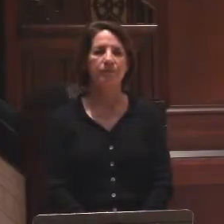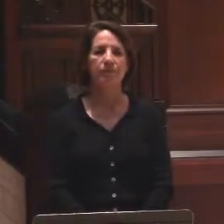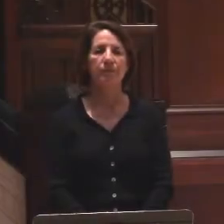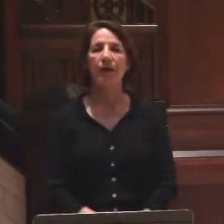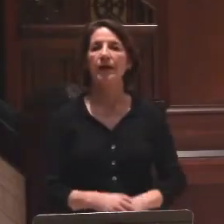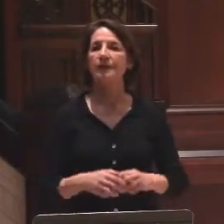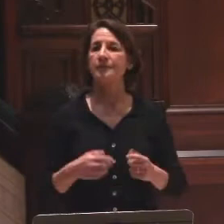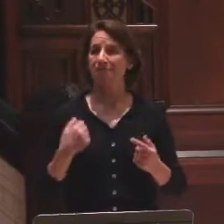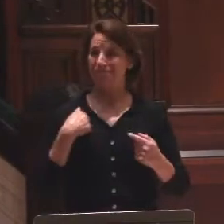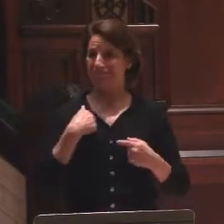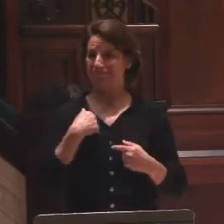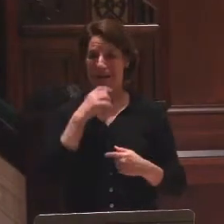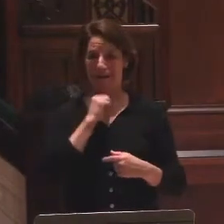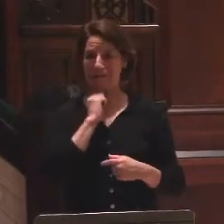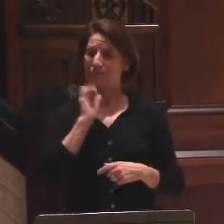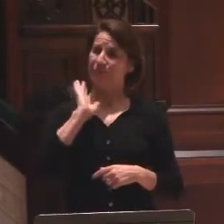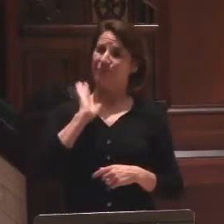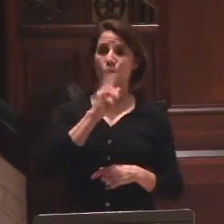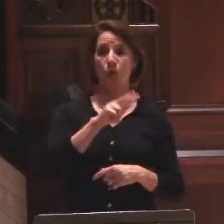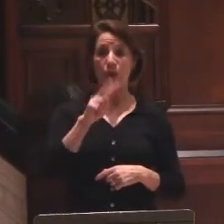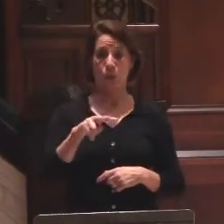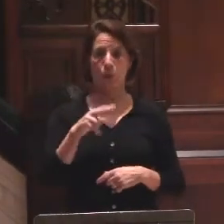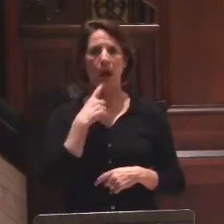When I was 22 years old, I took a